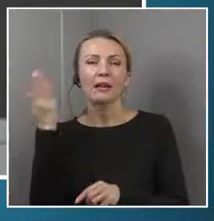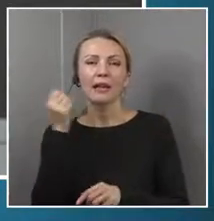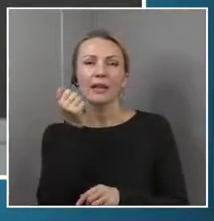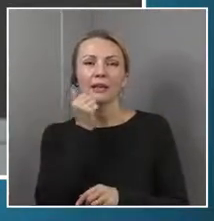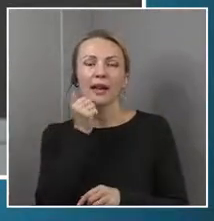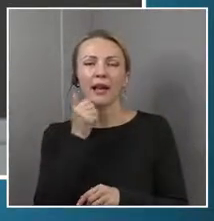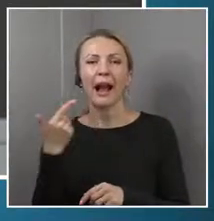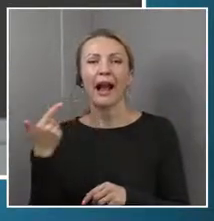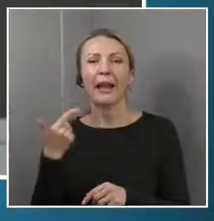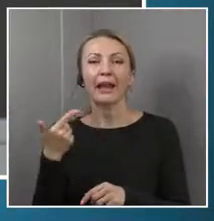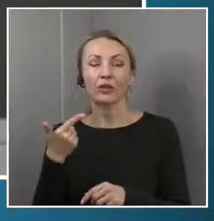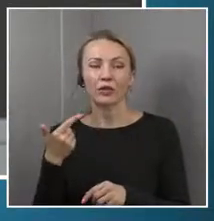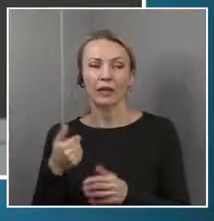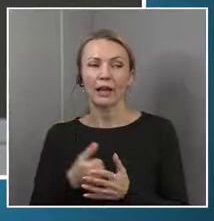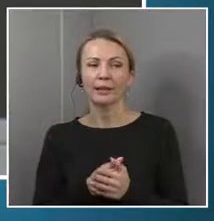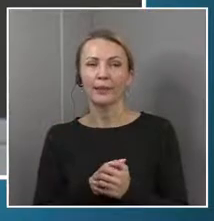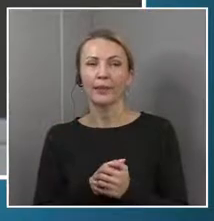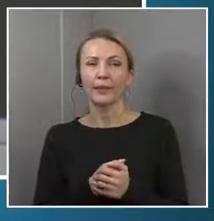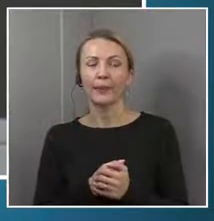antique coins are number one.